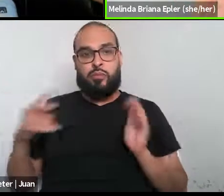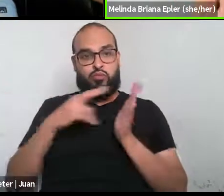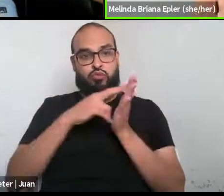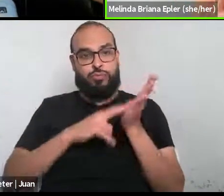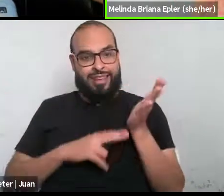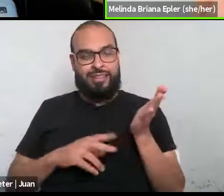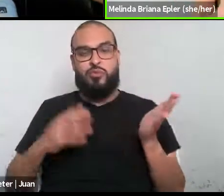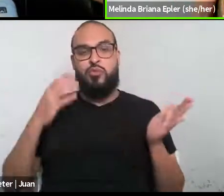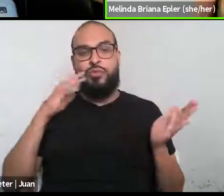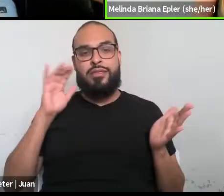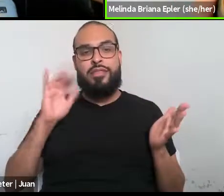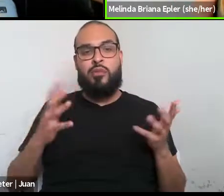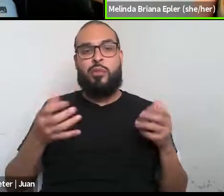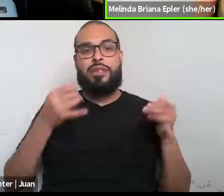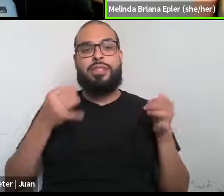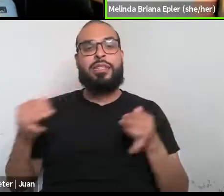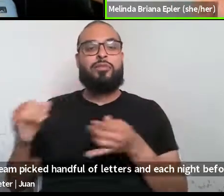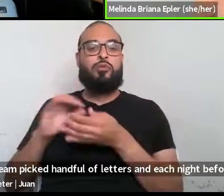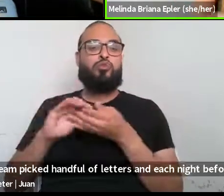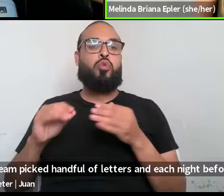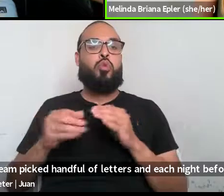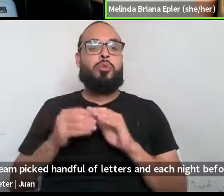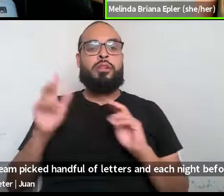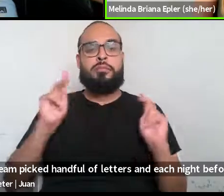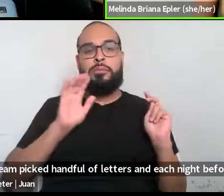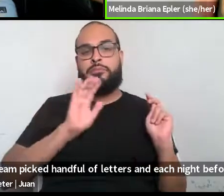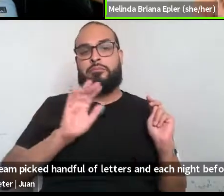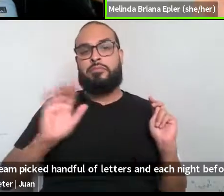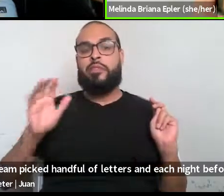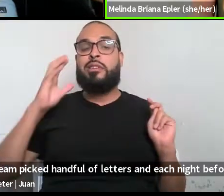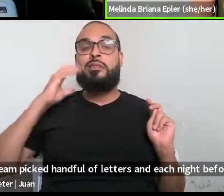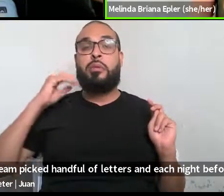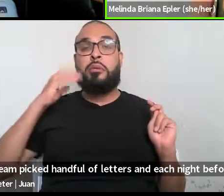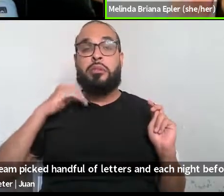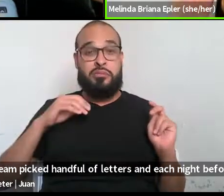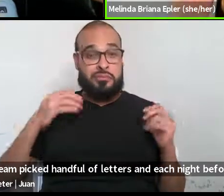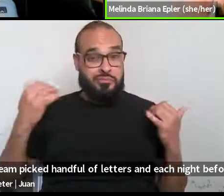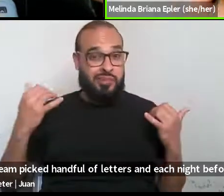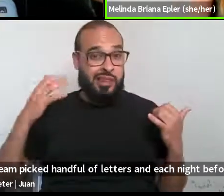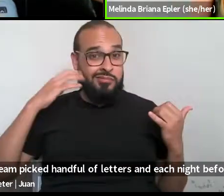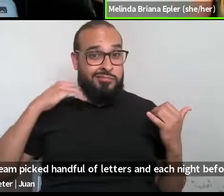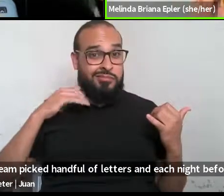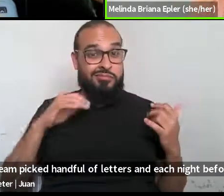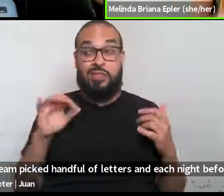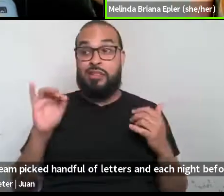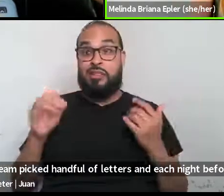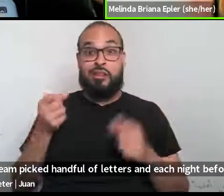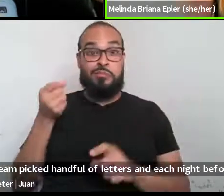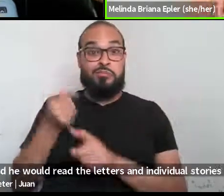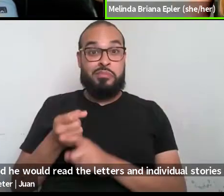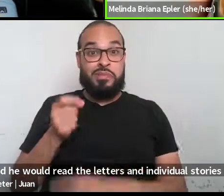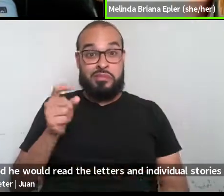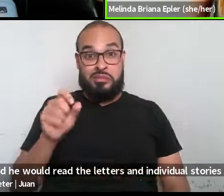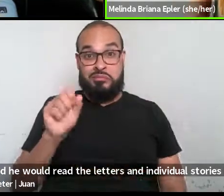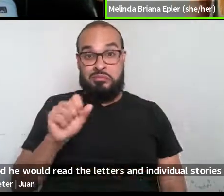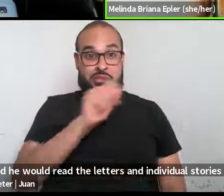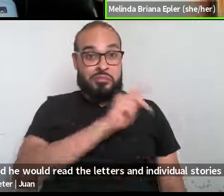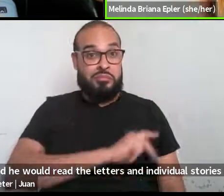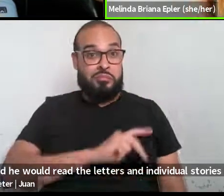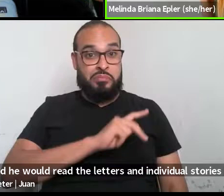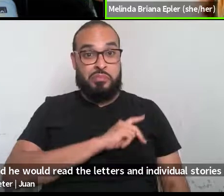stories of people and the experiences that they are having, and that affected him personally and also